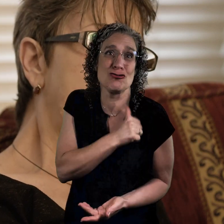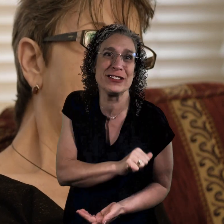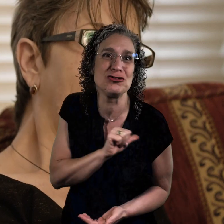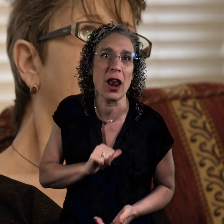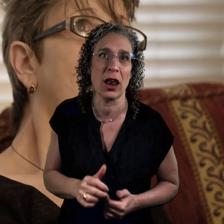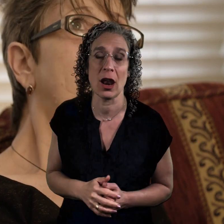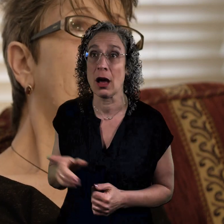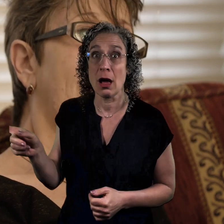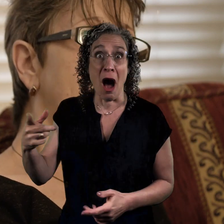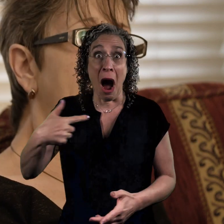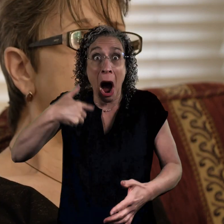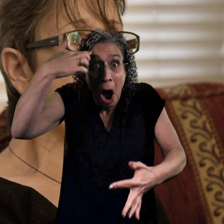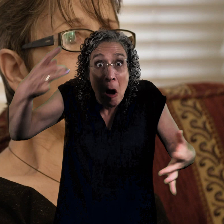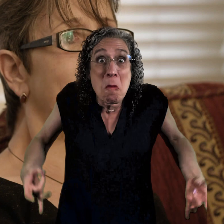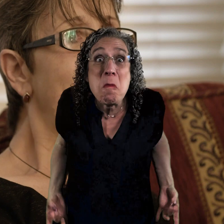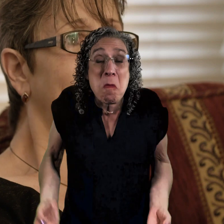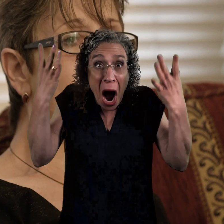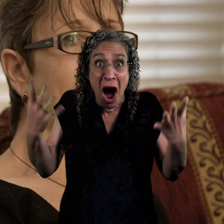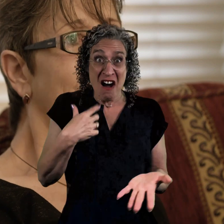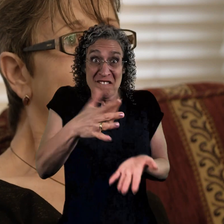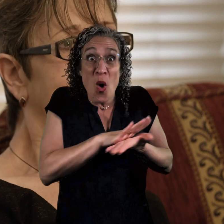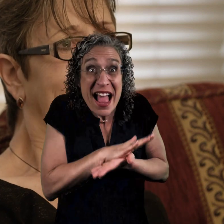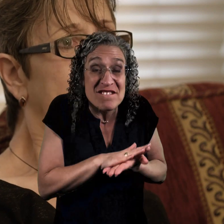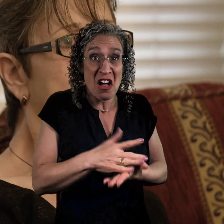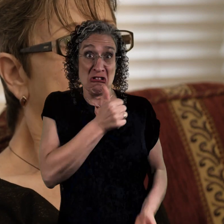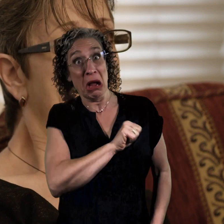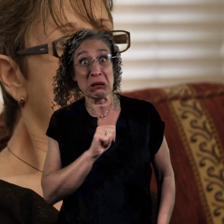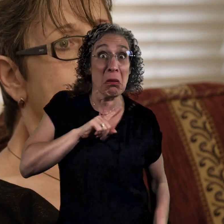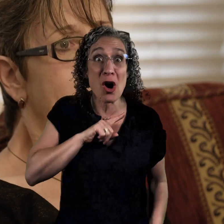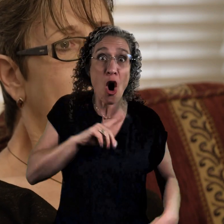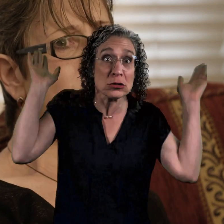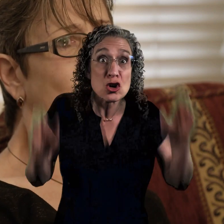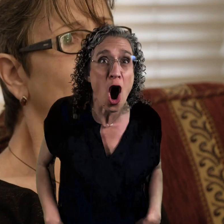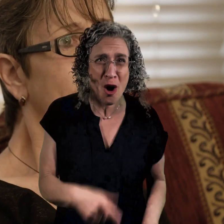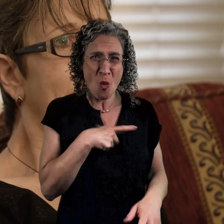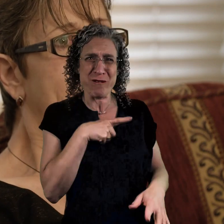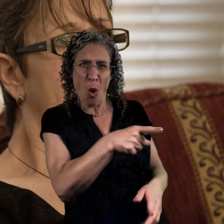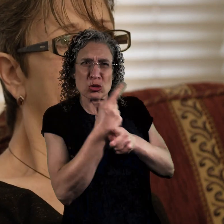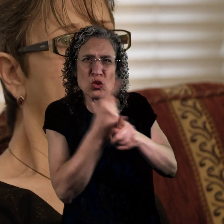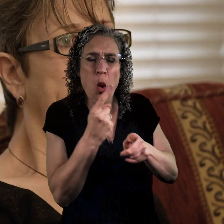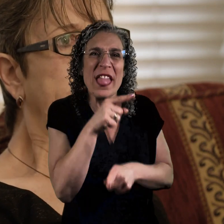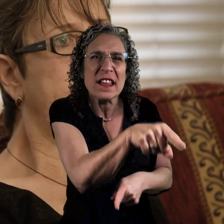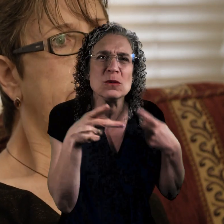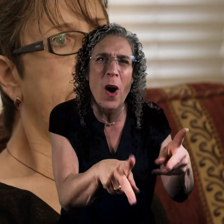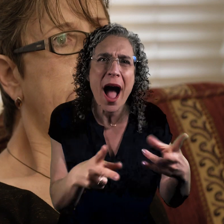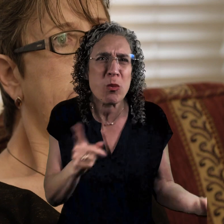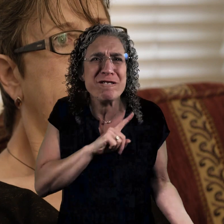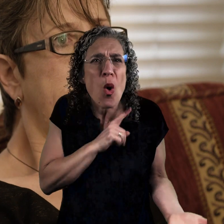forgive them. Oh boy, I'm hitting the roof, I'm screaming. Don't talk to me about that.